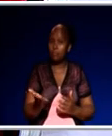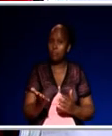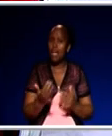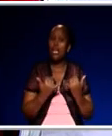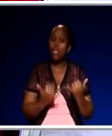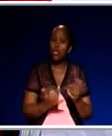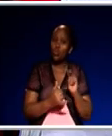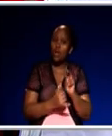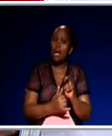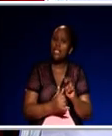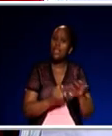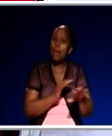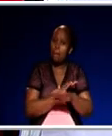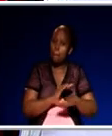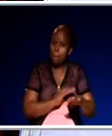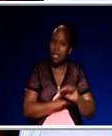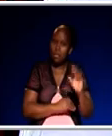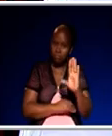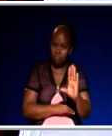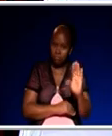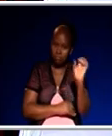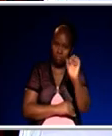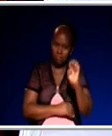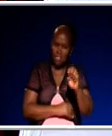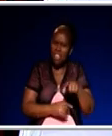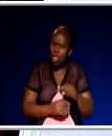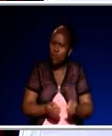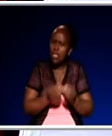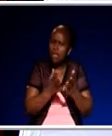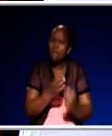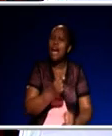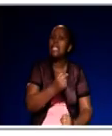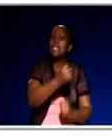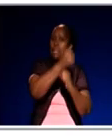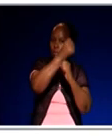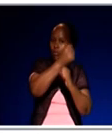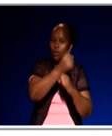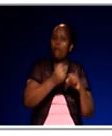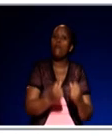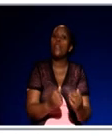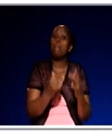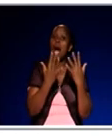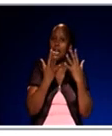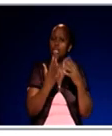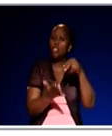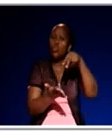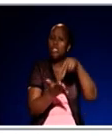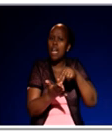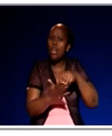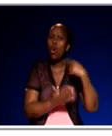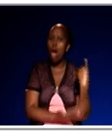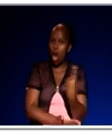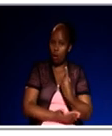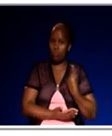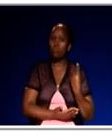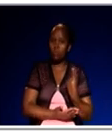look at that. We have looked at the base plates, and this one provides support for the Bunsen burner to stand on its own.